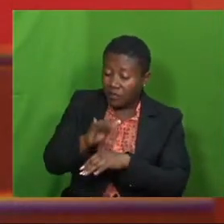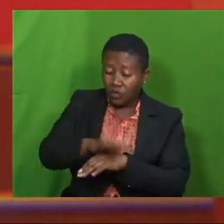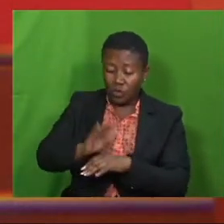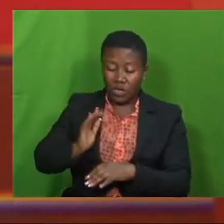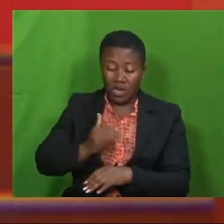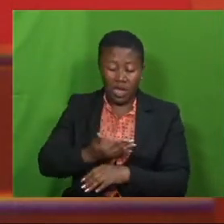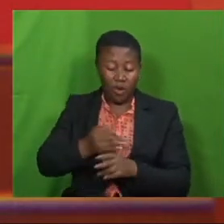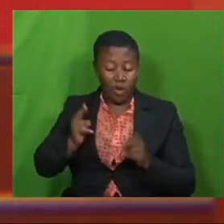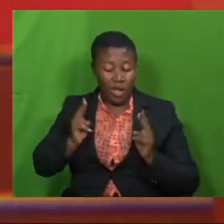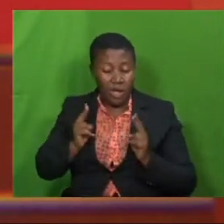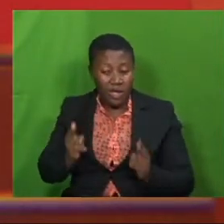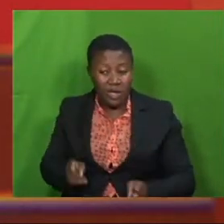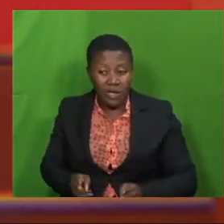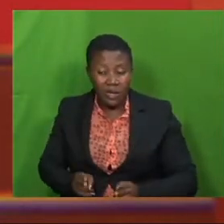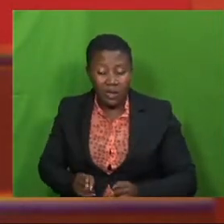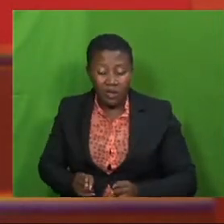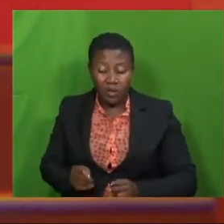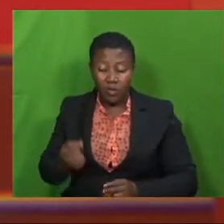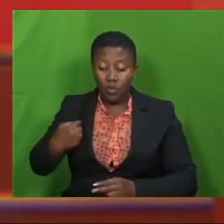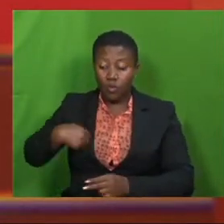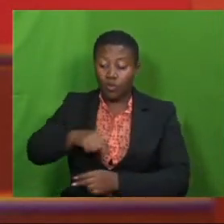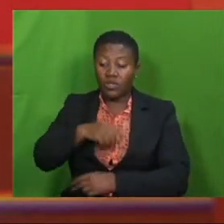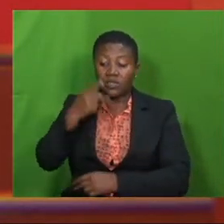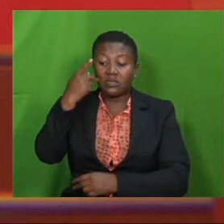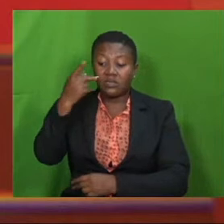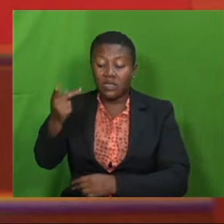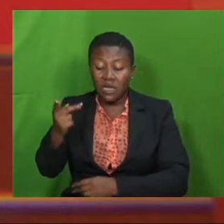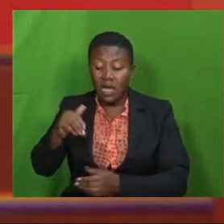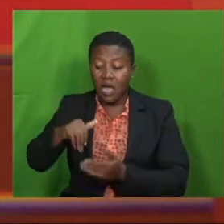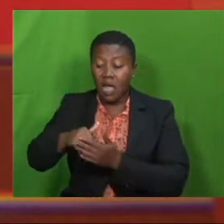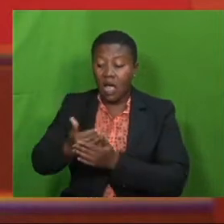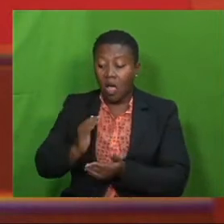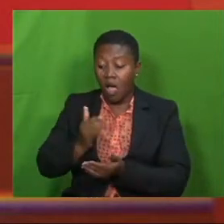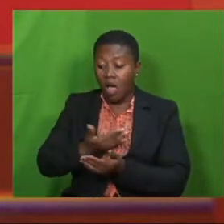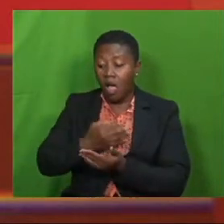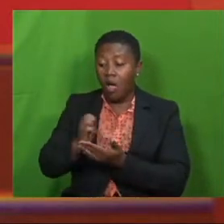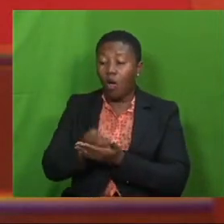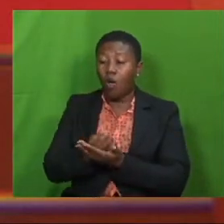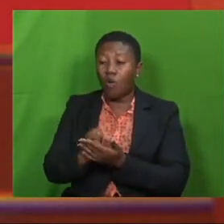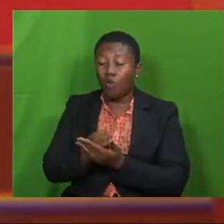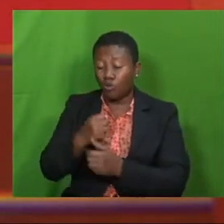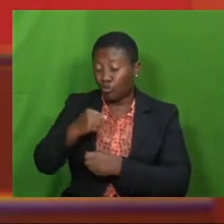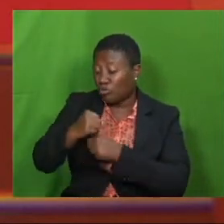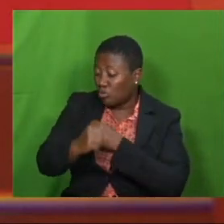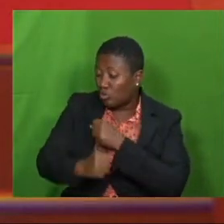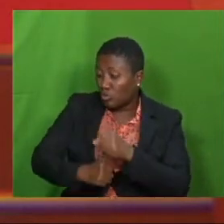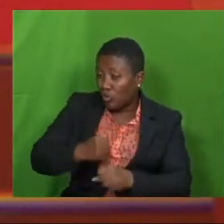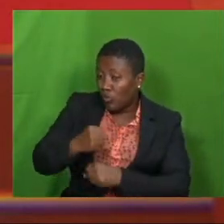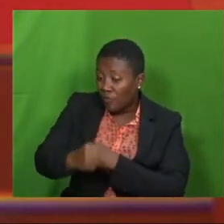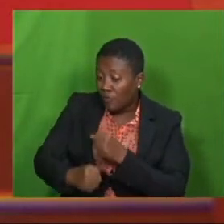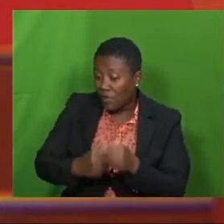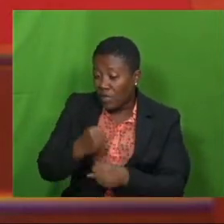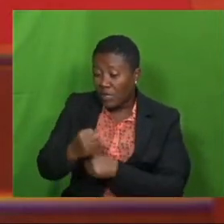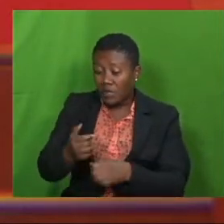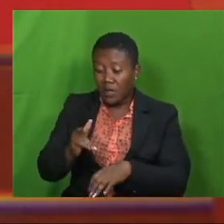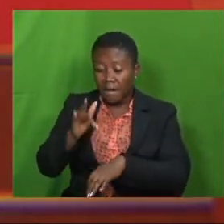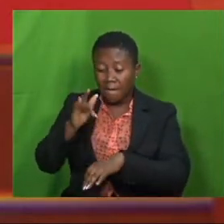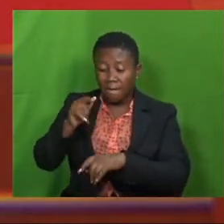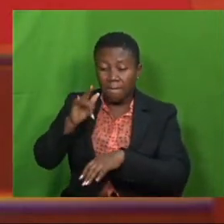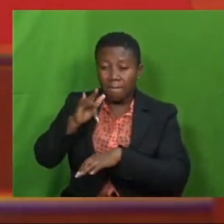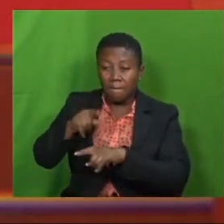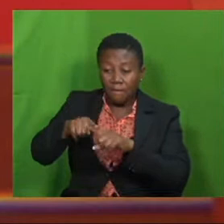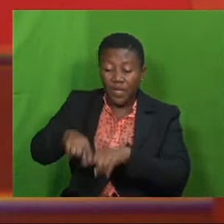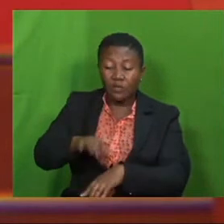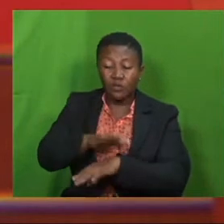aside, we have seen our economy battered partially by the catastrophe of